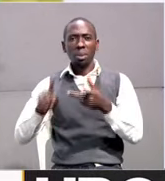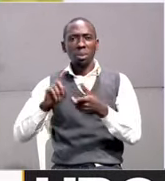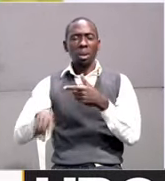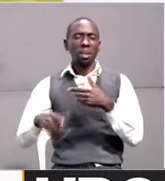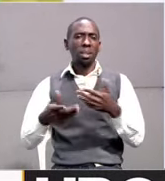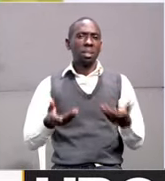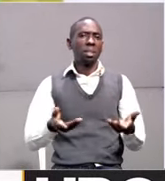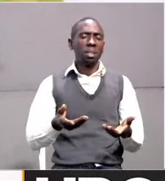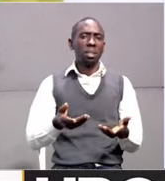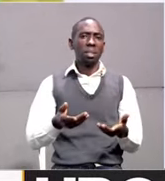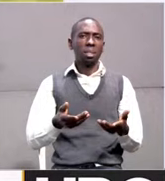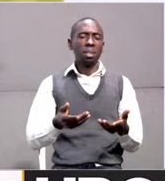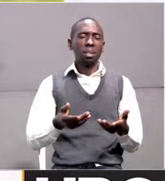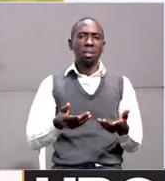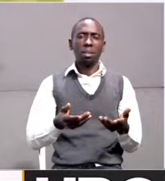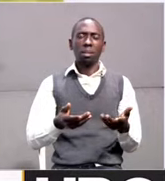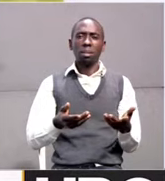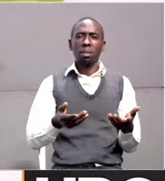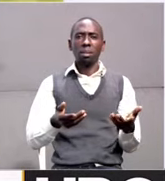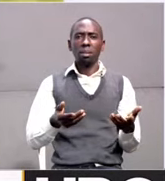Even if those